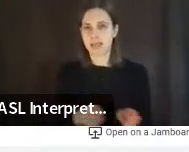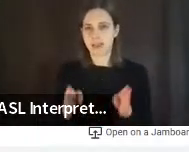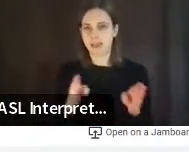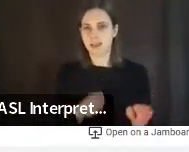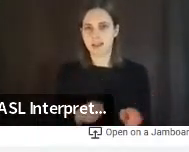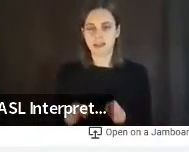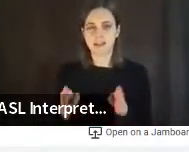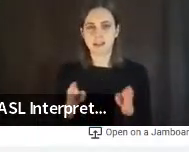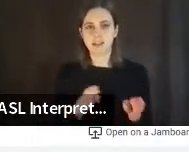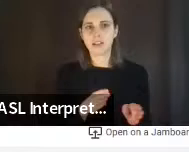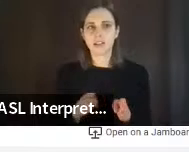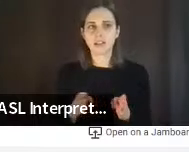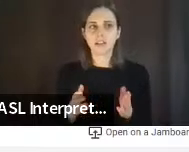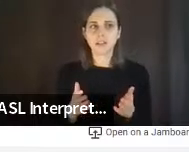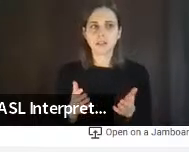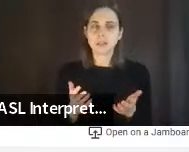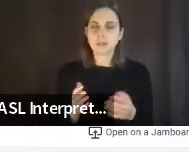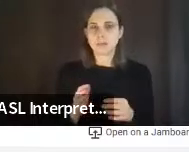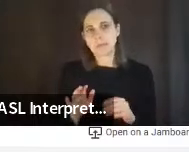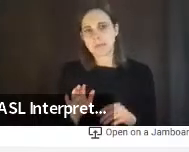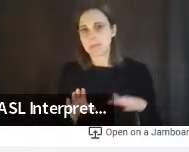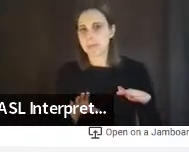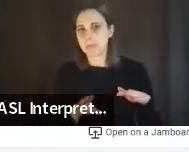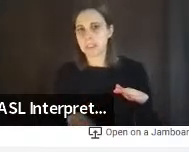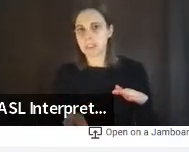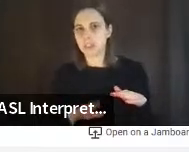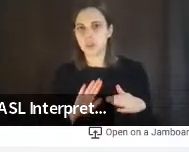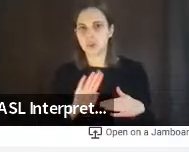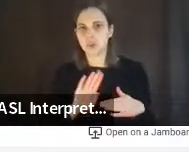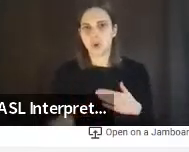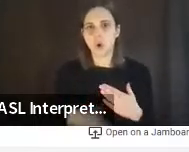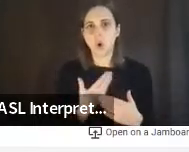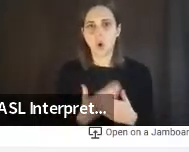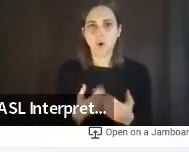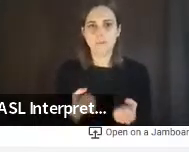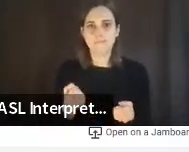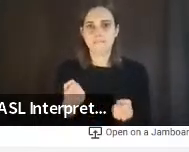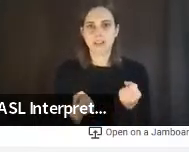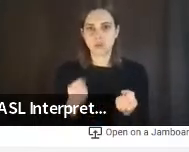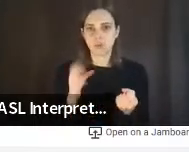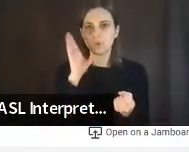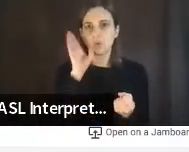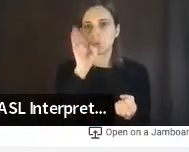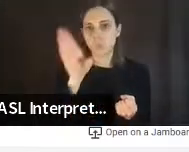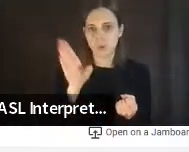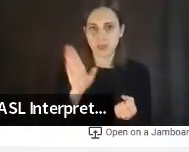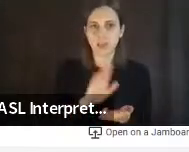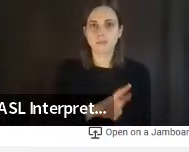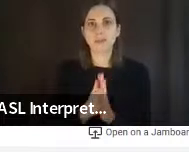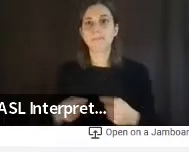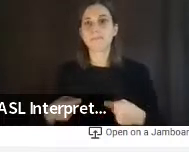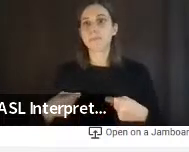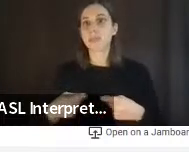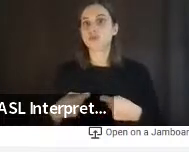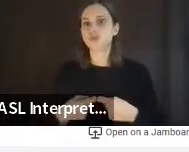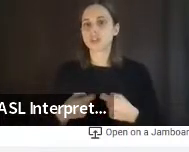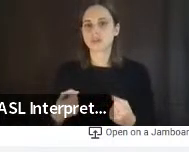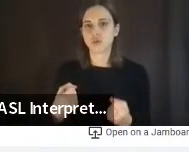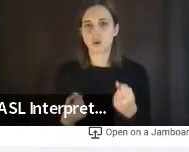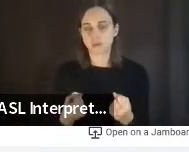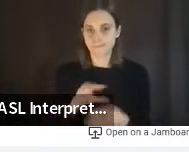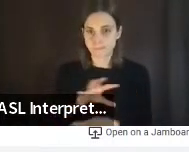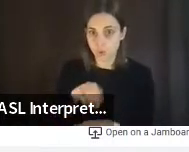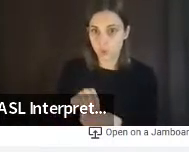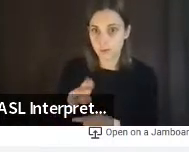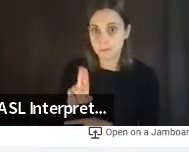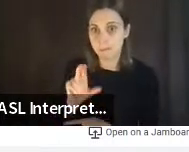basically all fleets are going to be, of all vehicles are going to be electrifying, and that includes bus. And so just something that we should be thinking